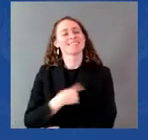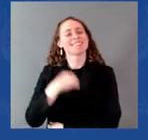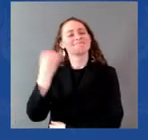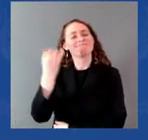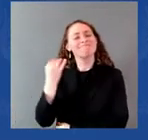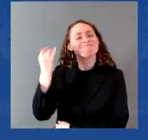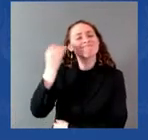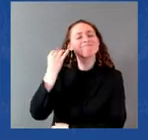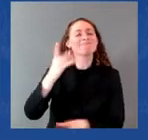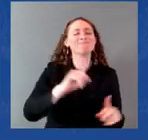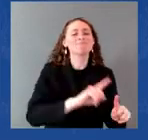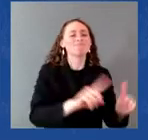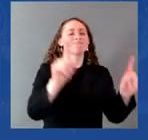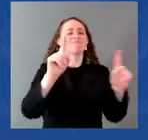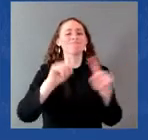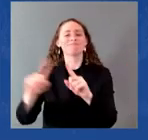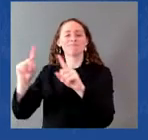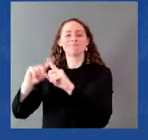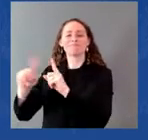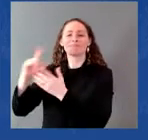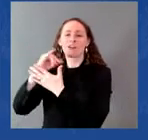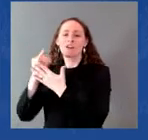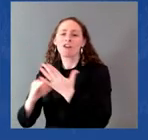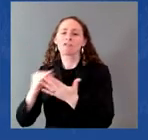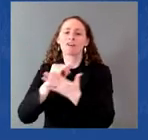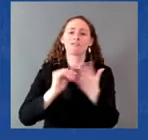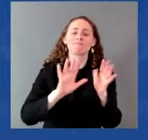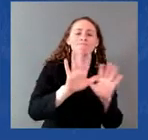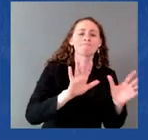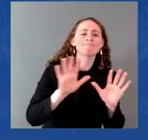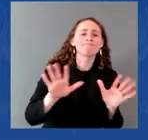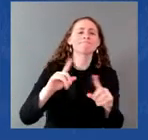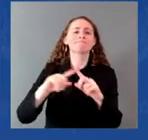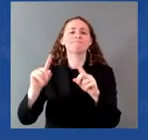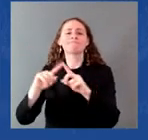I left somebody out, but at any rate, I apologize if I did.